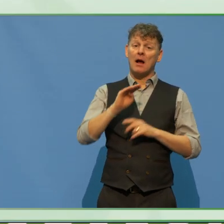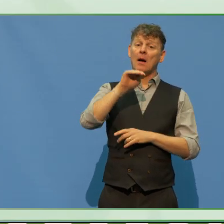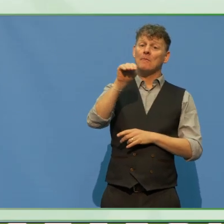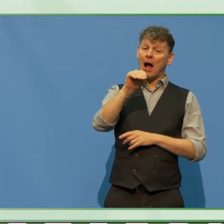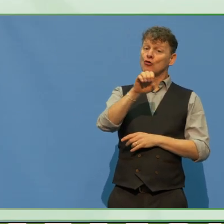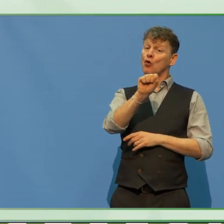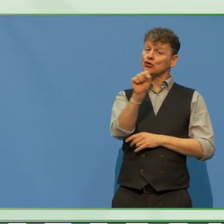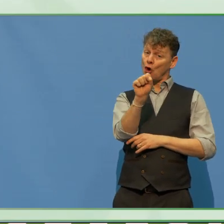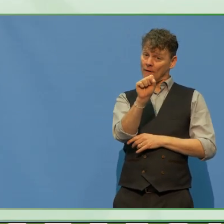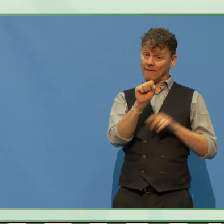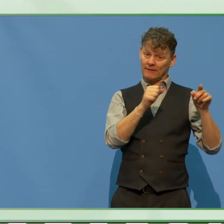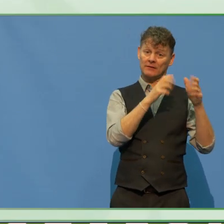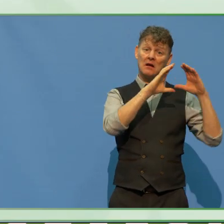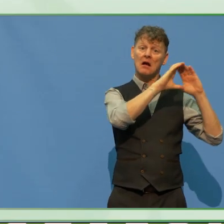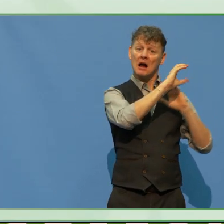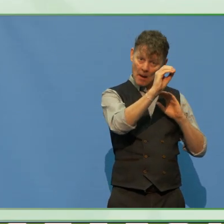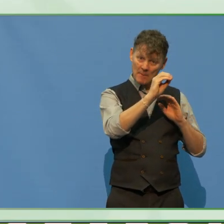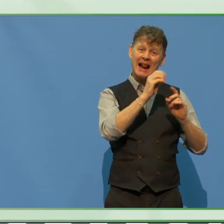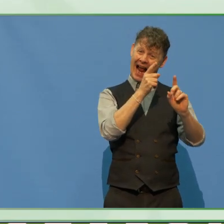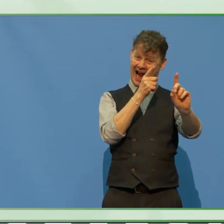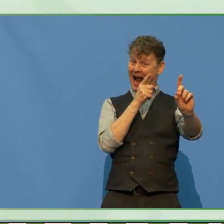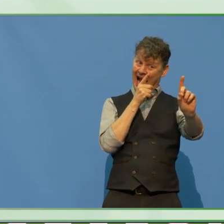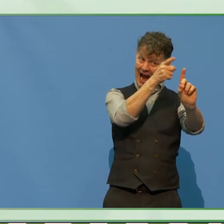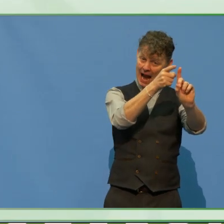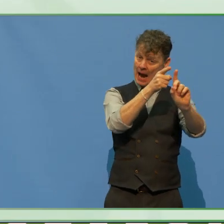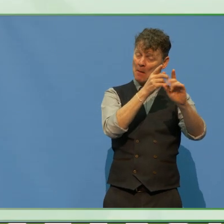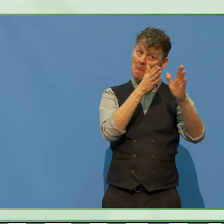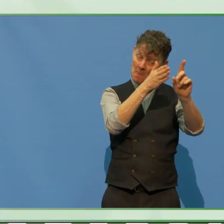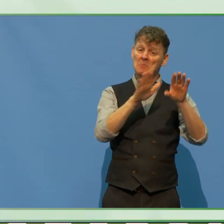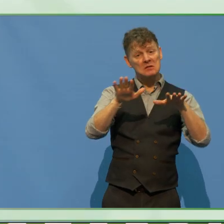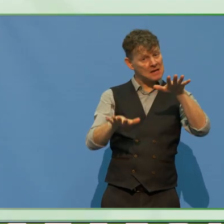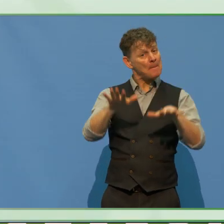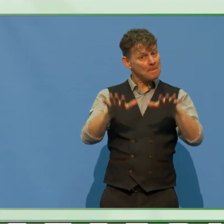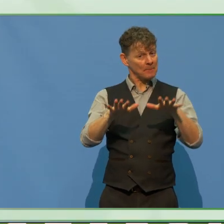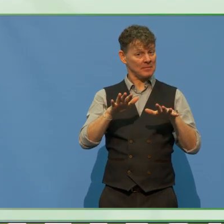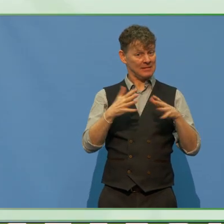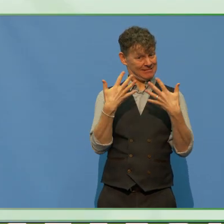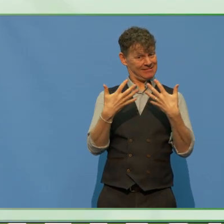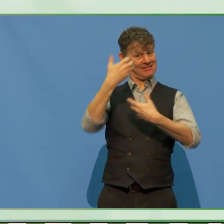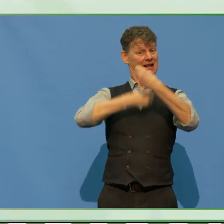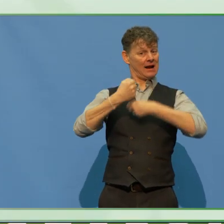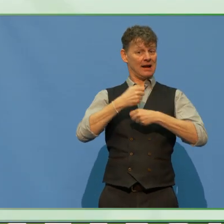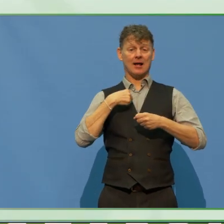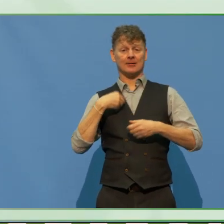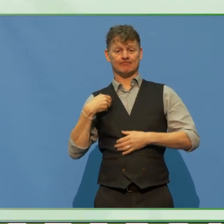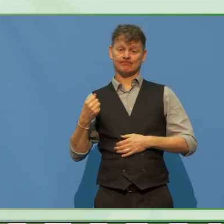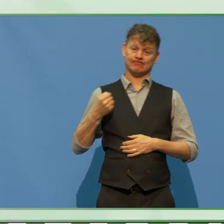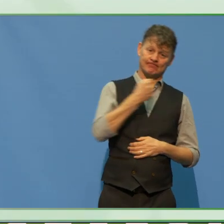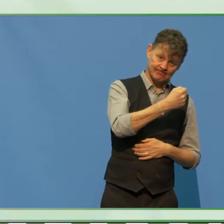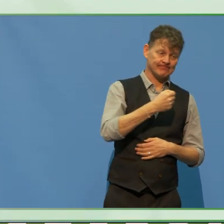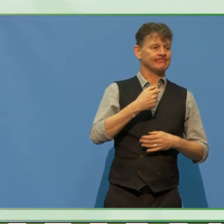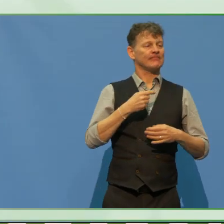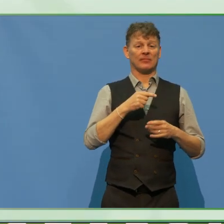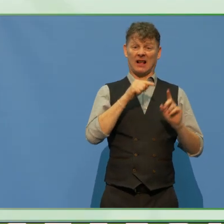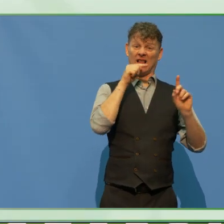the same thing. I think when I came into this role 10 years ago, Microsoft was 20